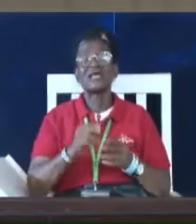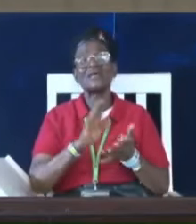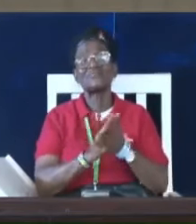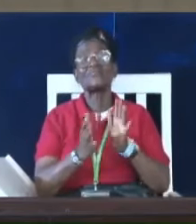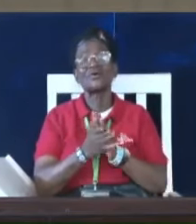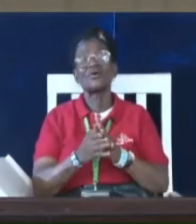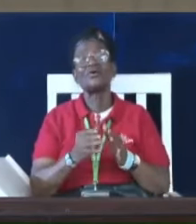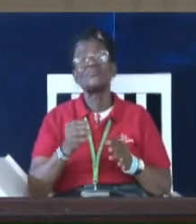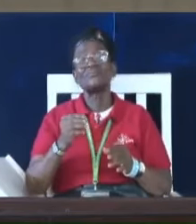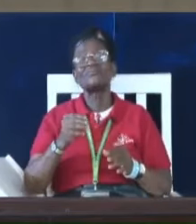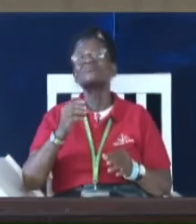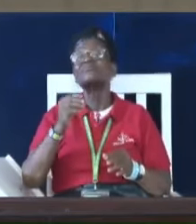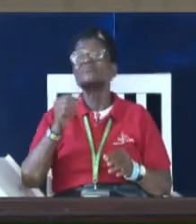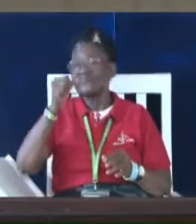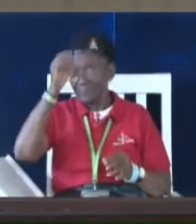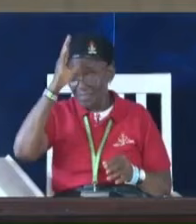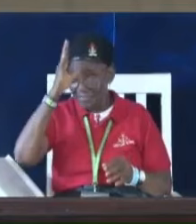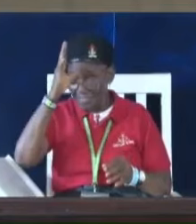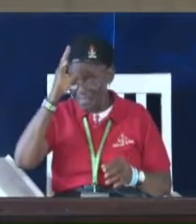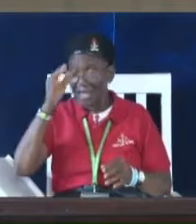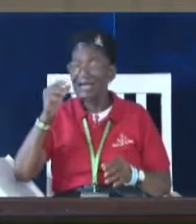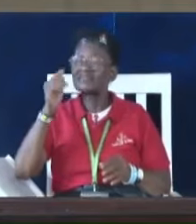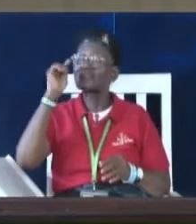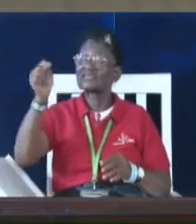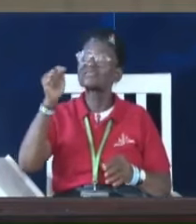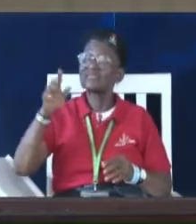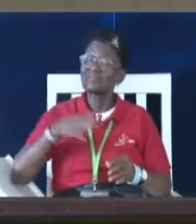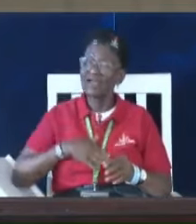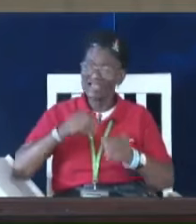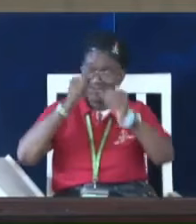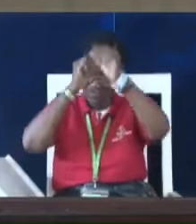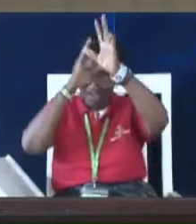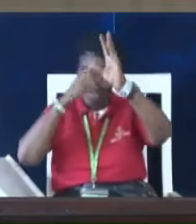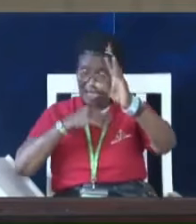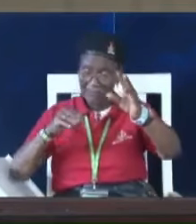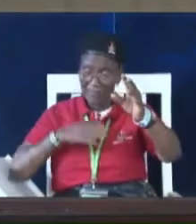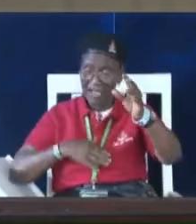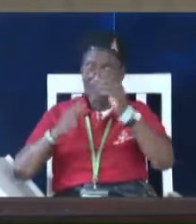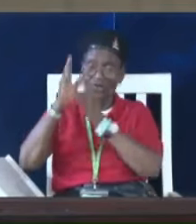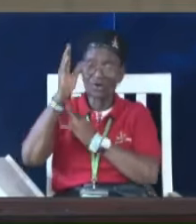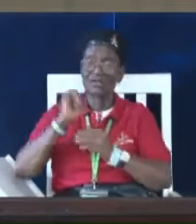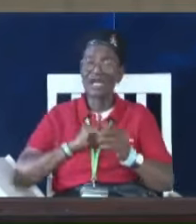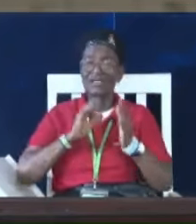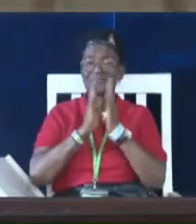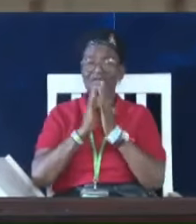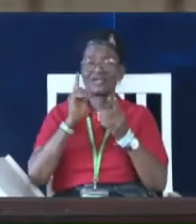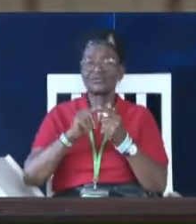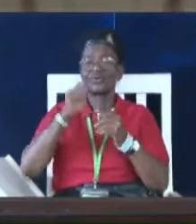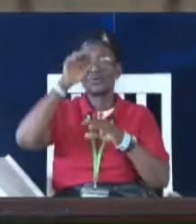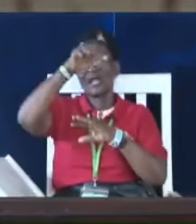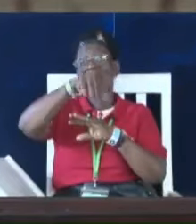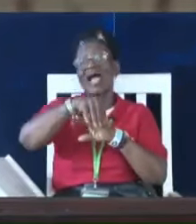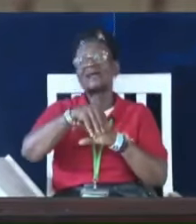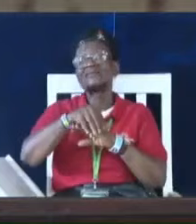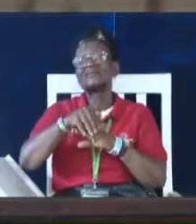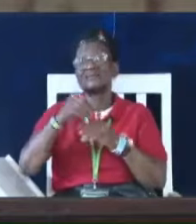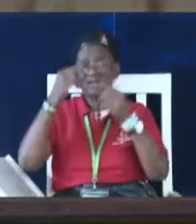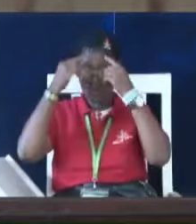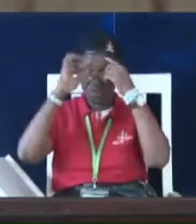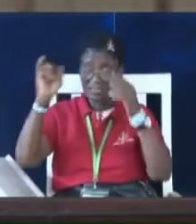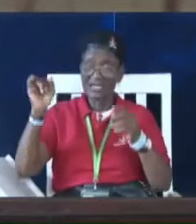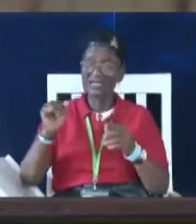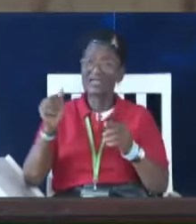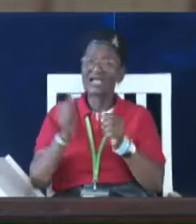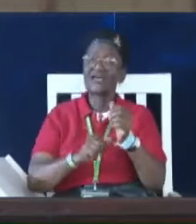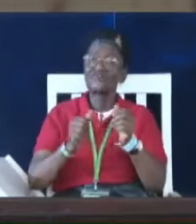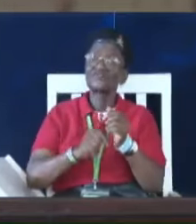Mr. Testimony. My Father, my God, I pray tonight concerning every